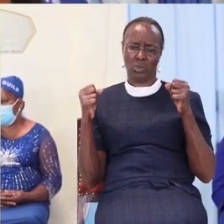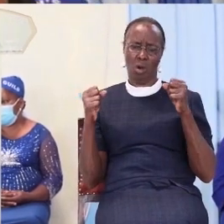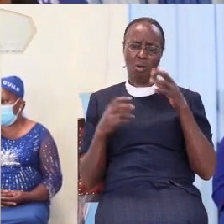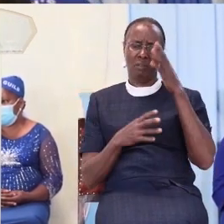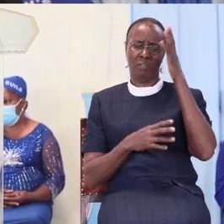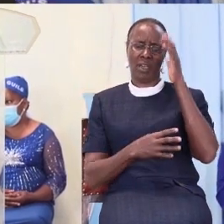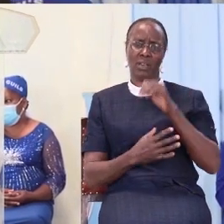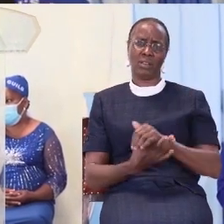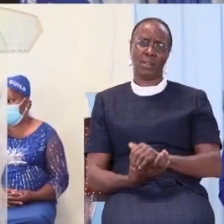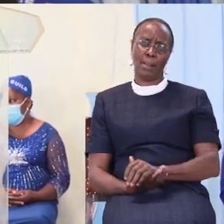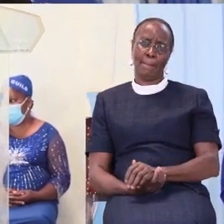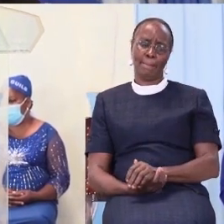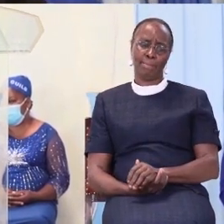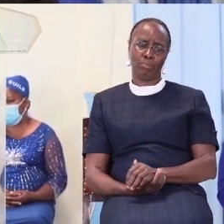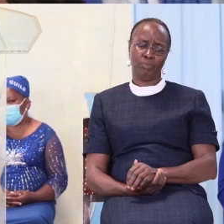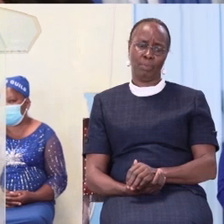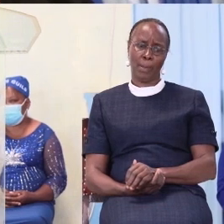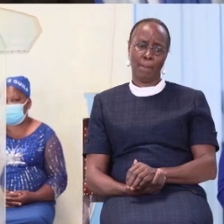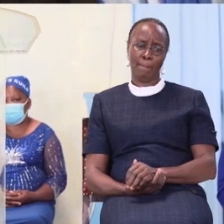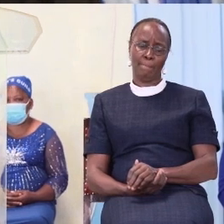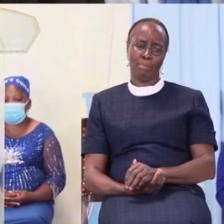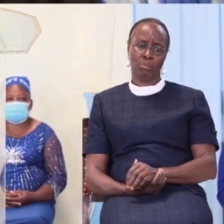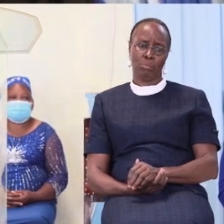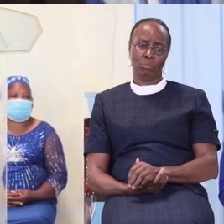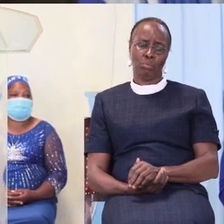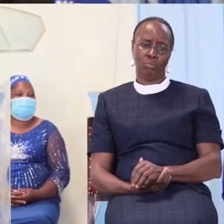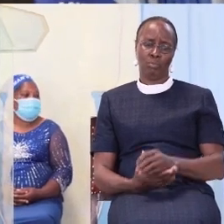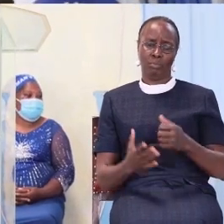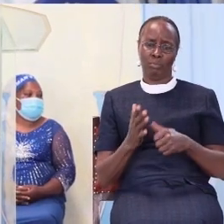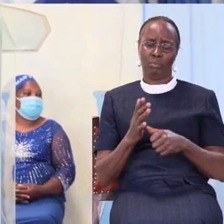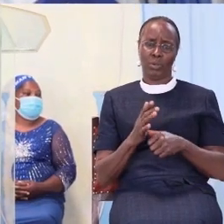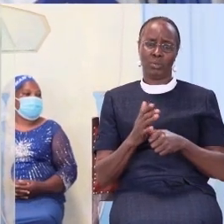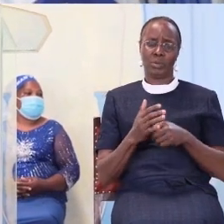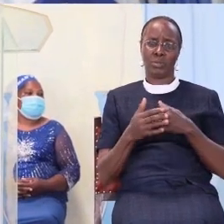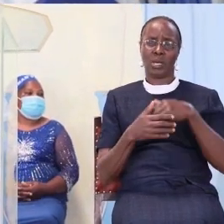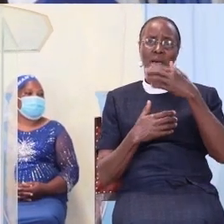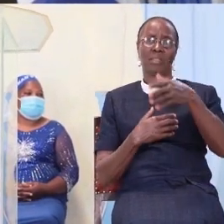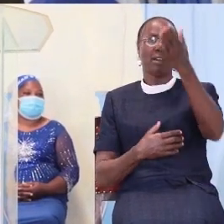Situations and circumstances may be there ahead of you.